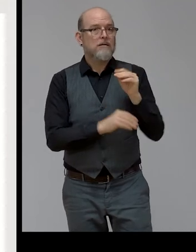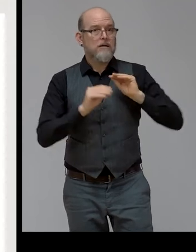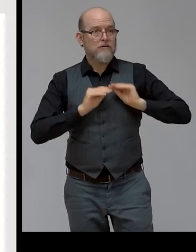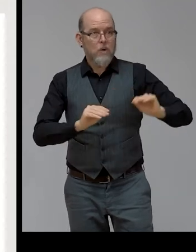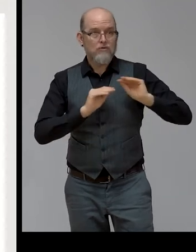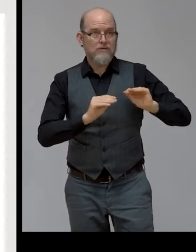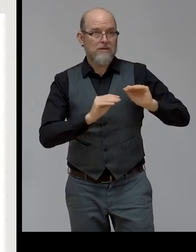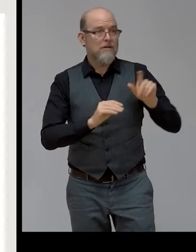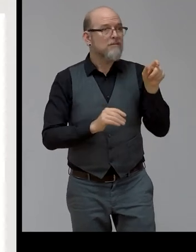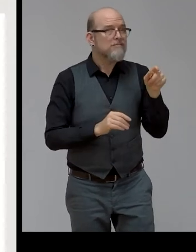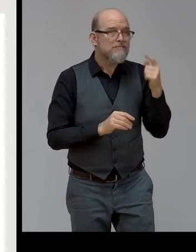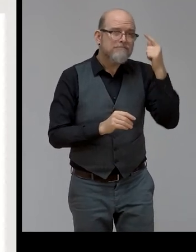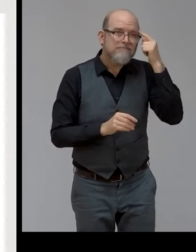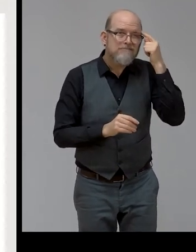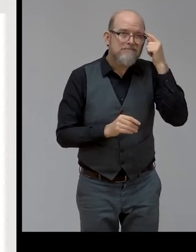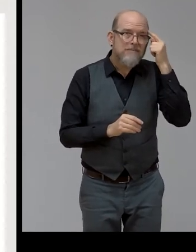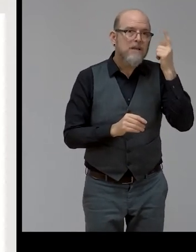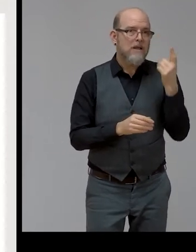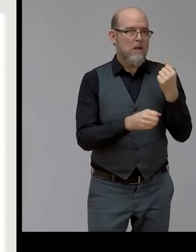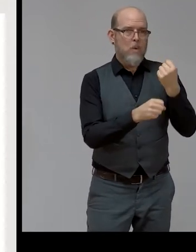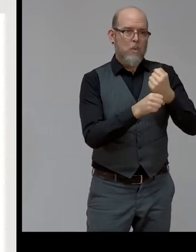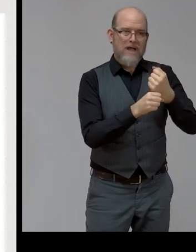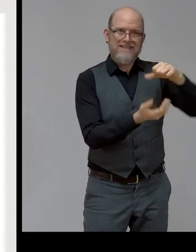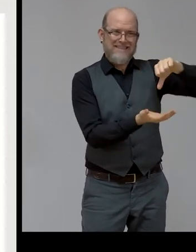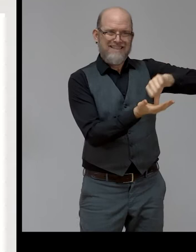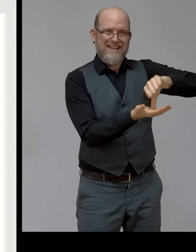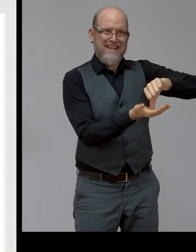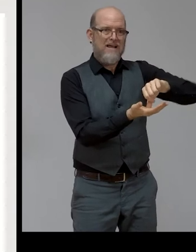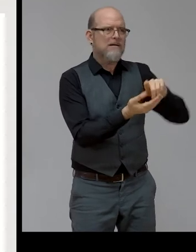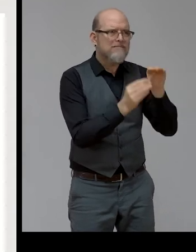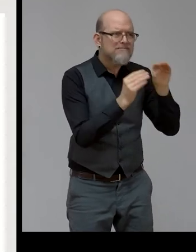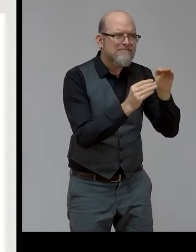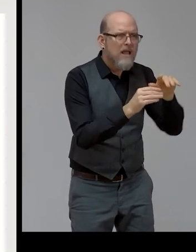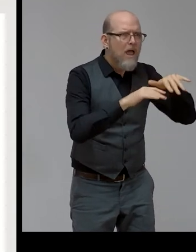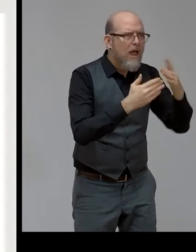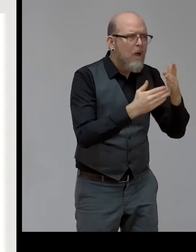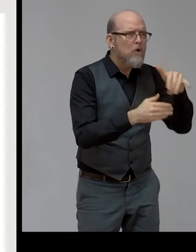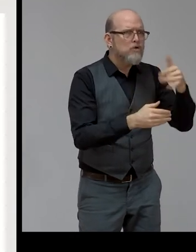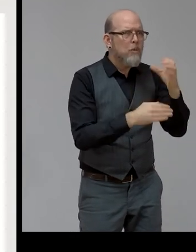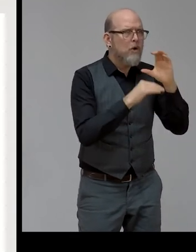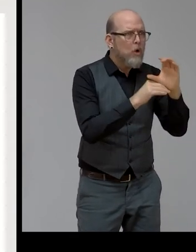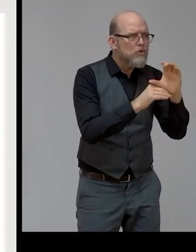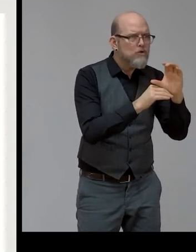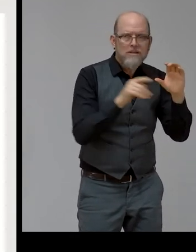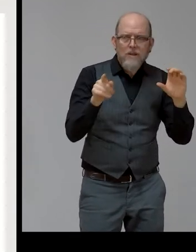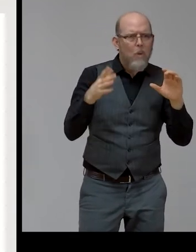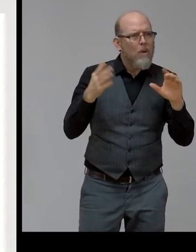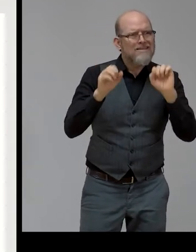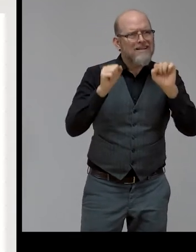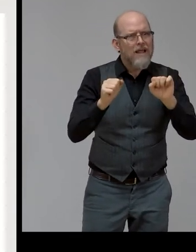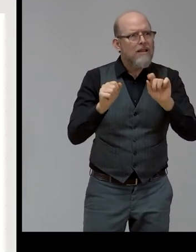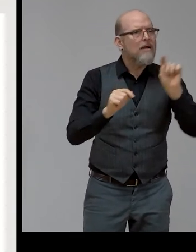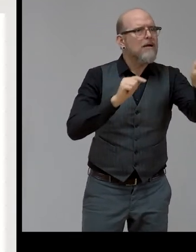the employment agency to be job coaches, actually, which is very good, because you need to finance